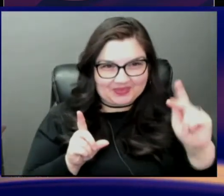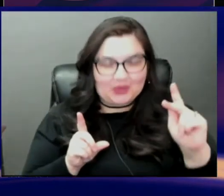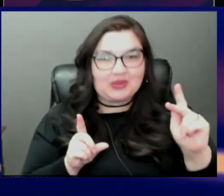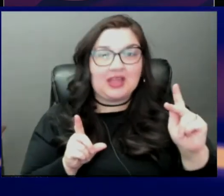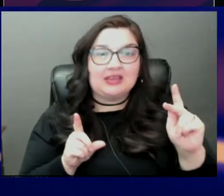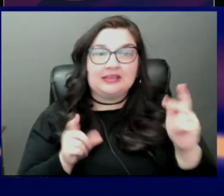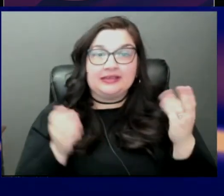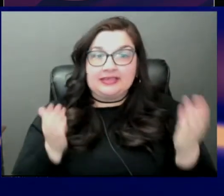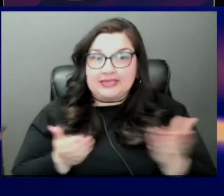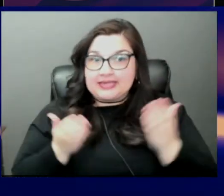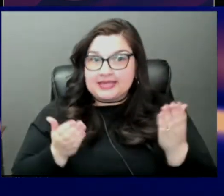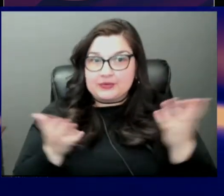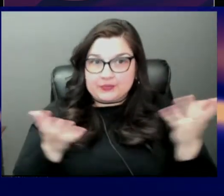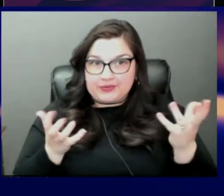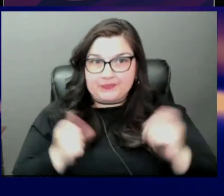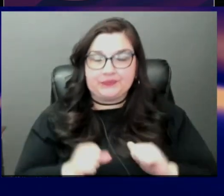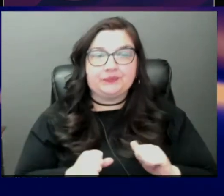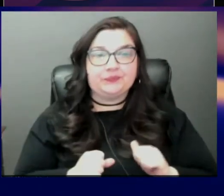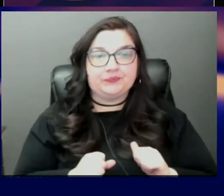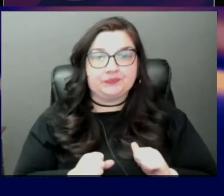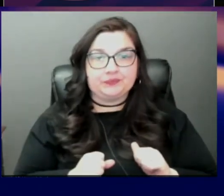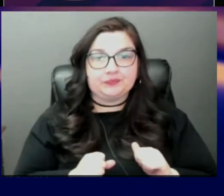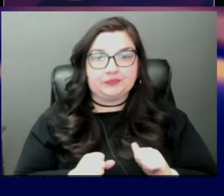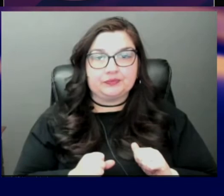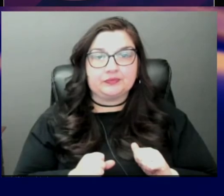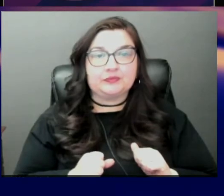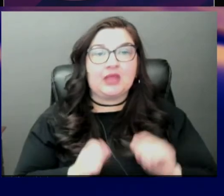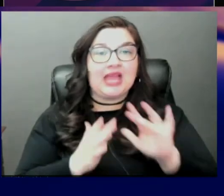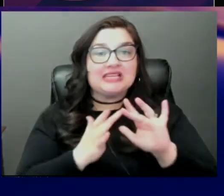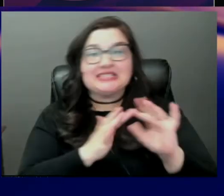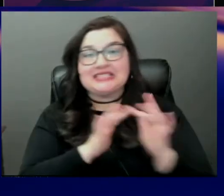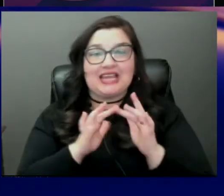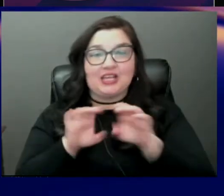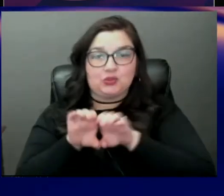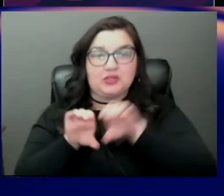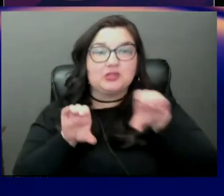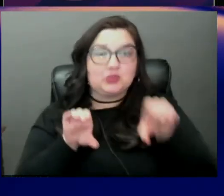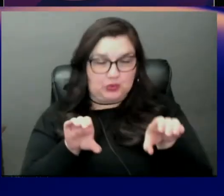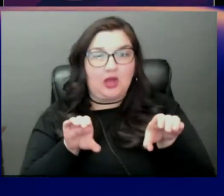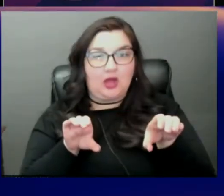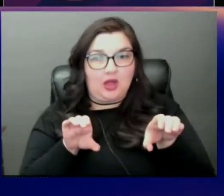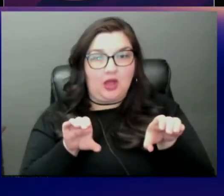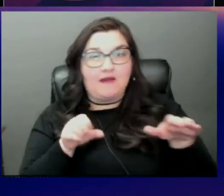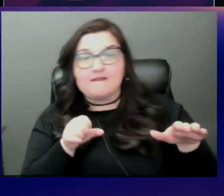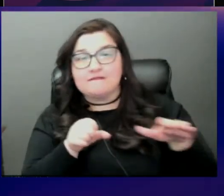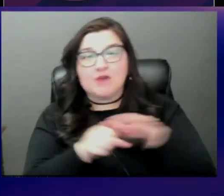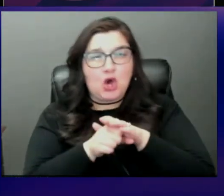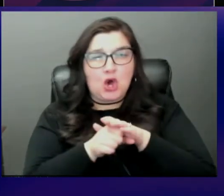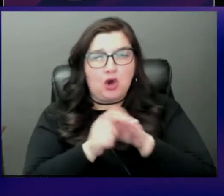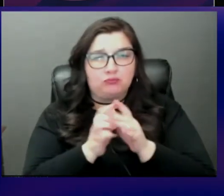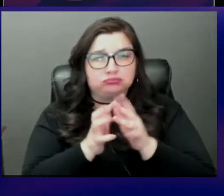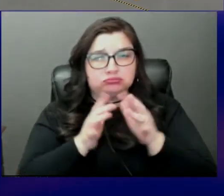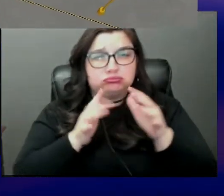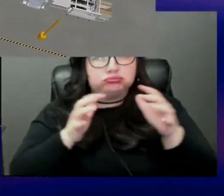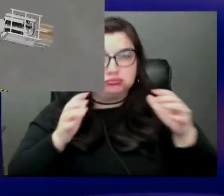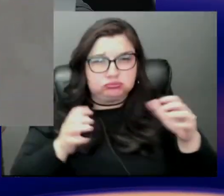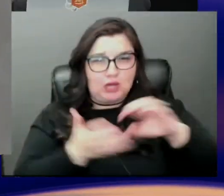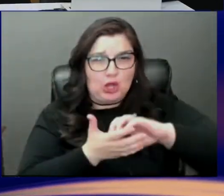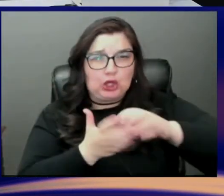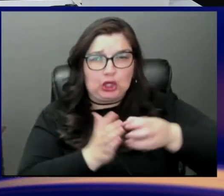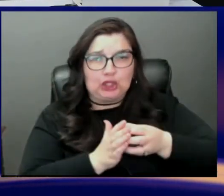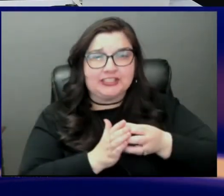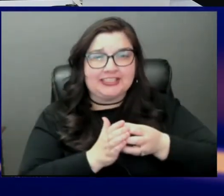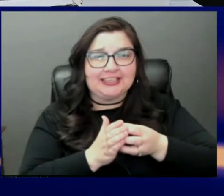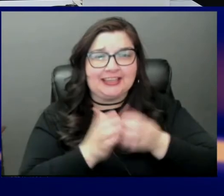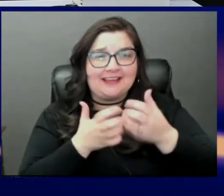here is a digital twin of a fully built-out cookie factory. Okay. Oh, so that's And- not your house. This is not